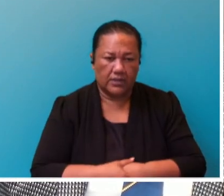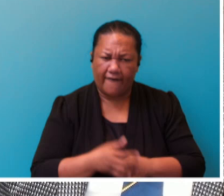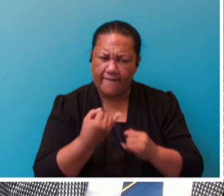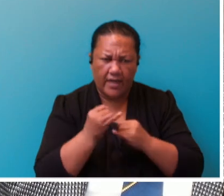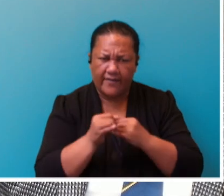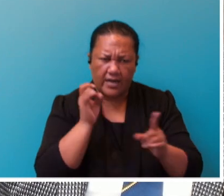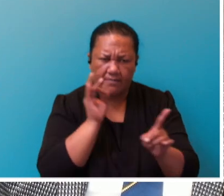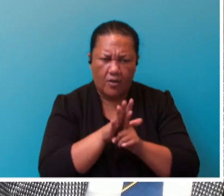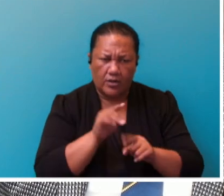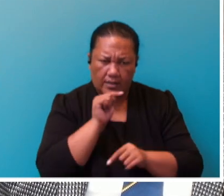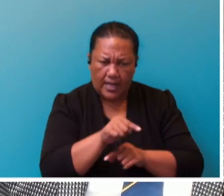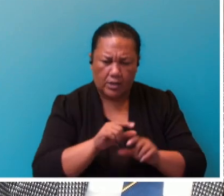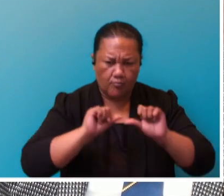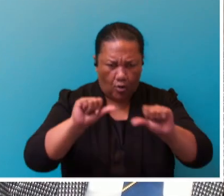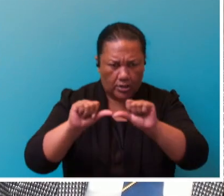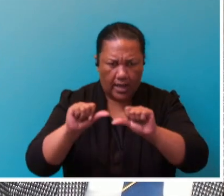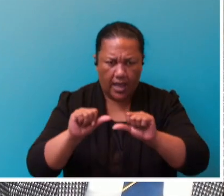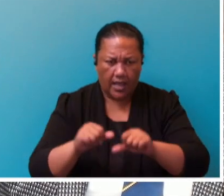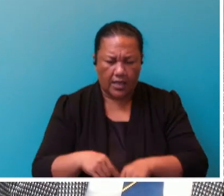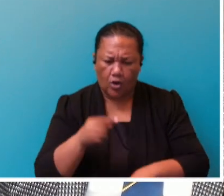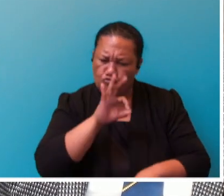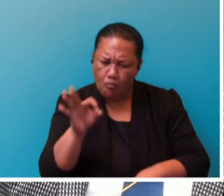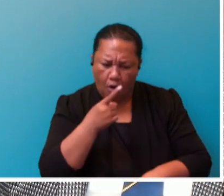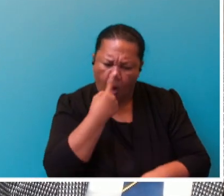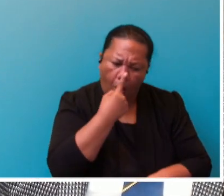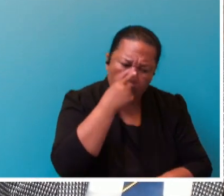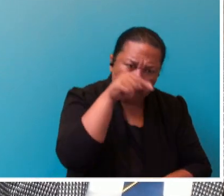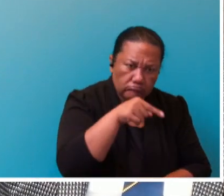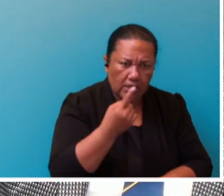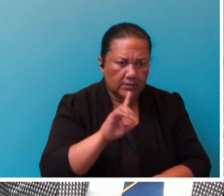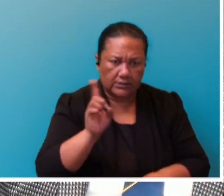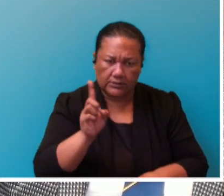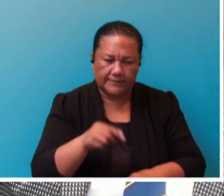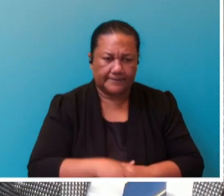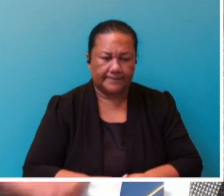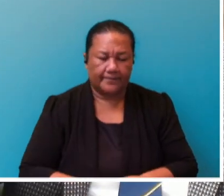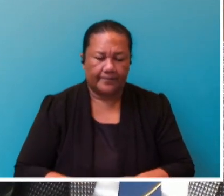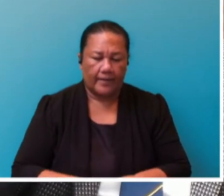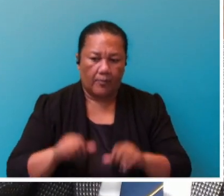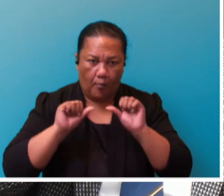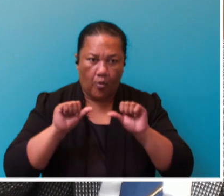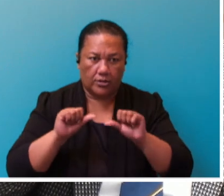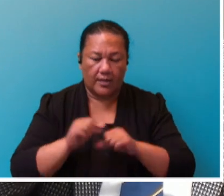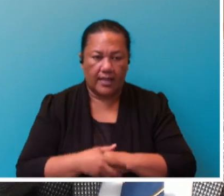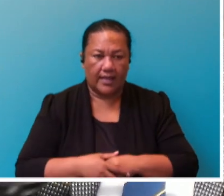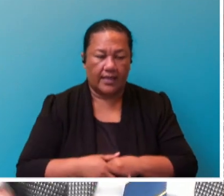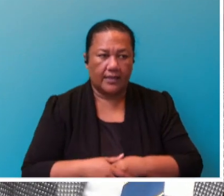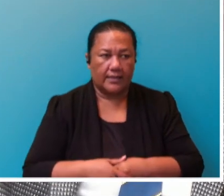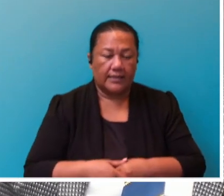terms of security settings. It probably doesn't get much mention during the budget, Honorable